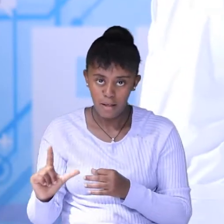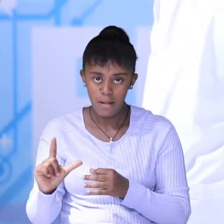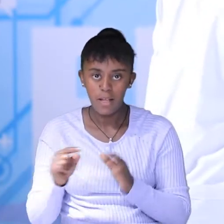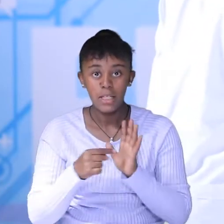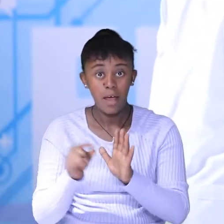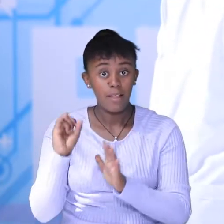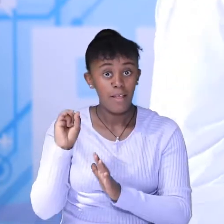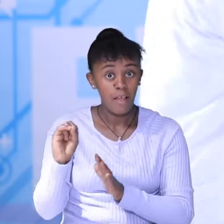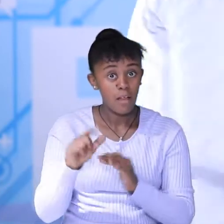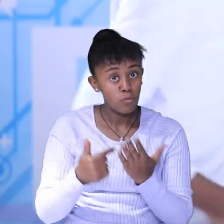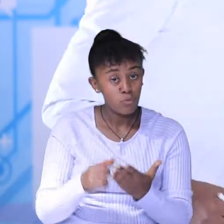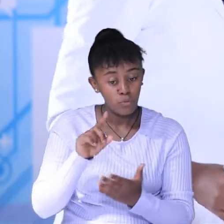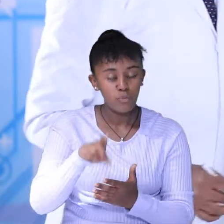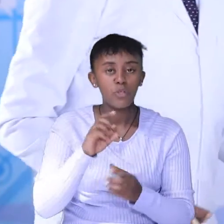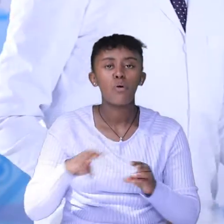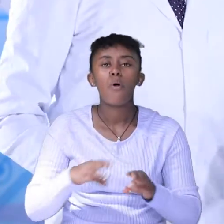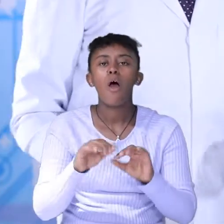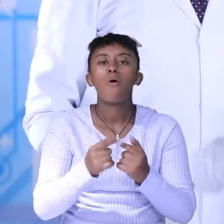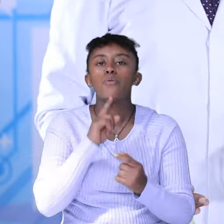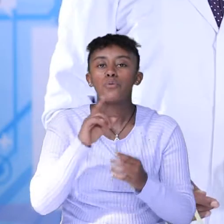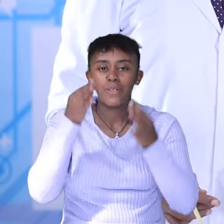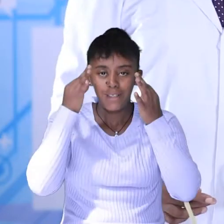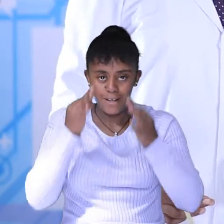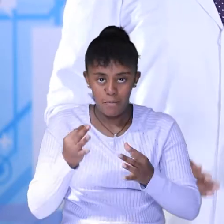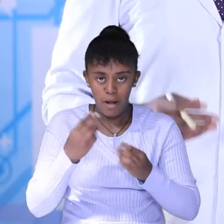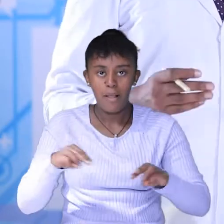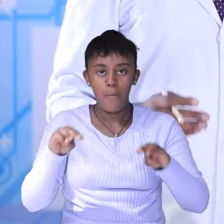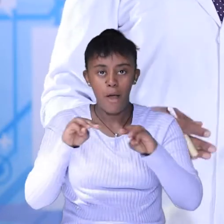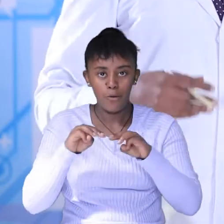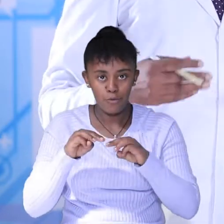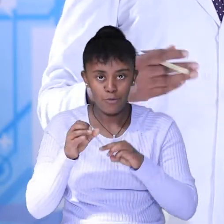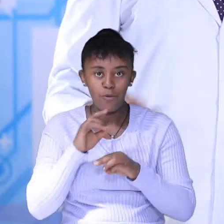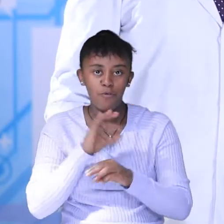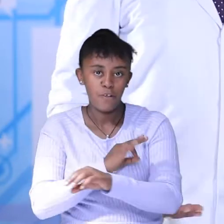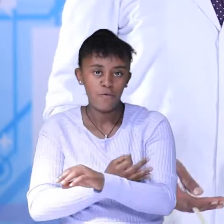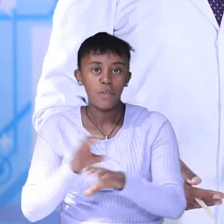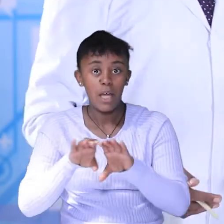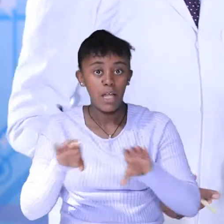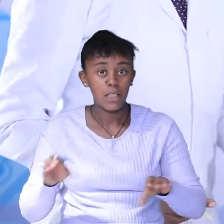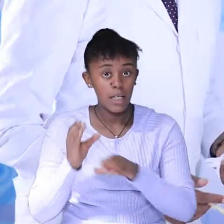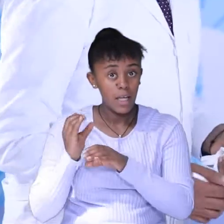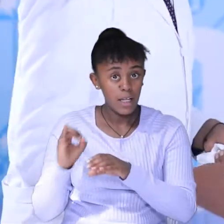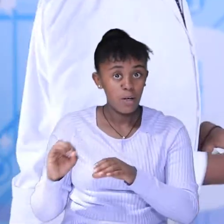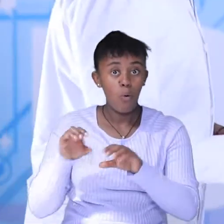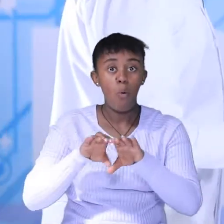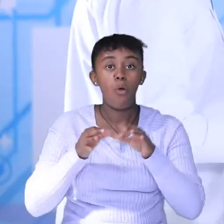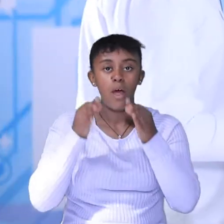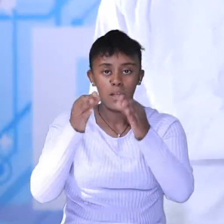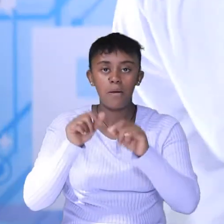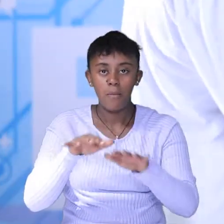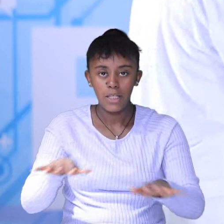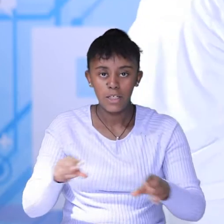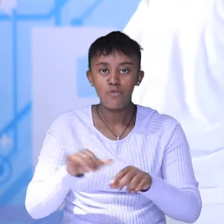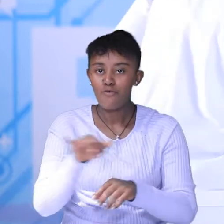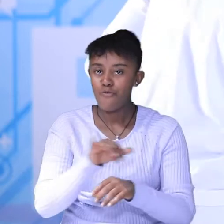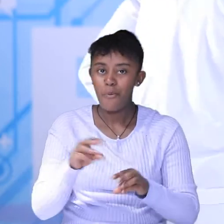sine theta. This should be the way how to determine the magnitude of the force for a current carrying conductor immersed in a uniform magnetic